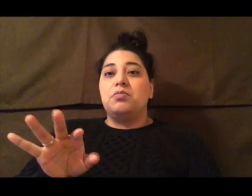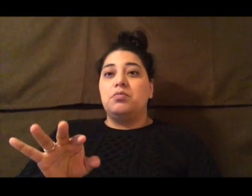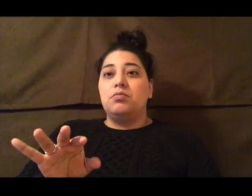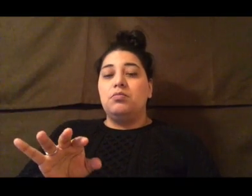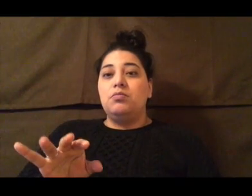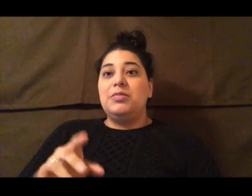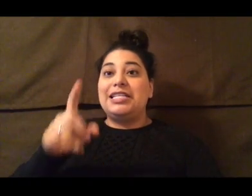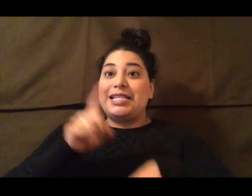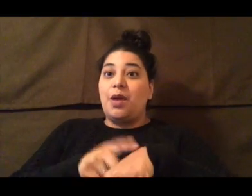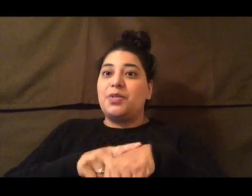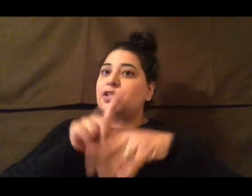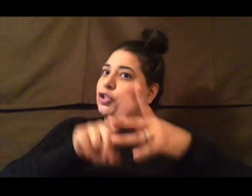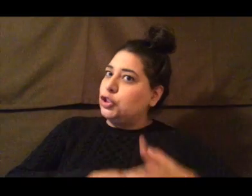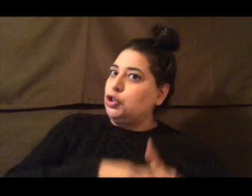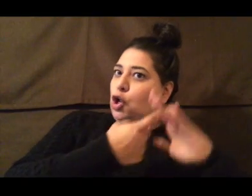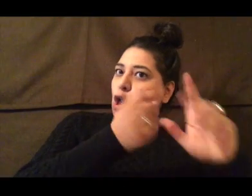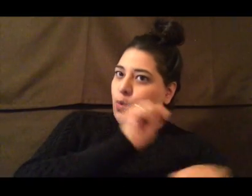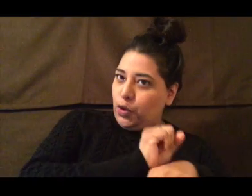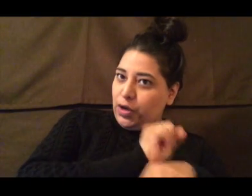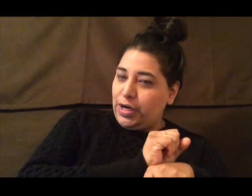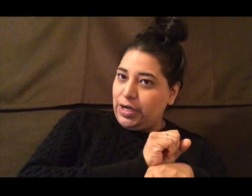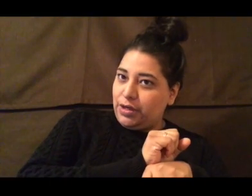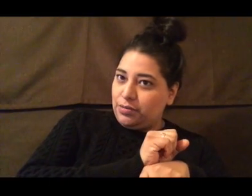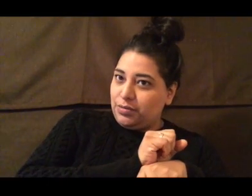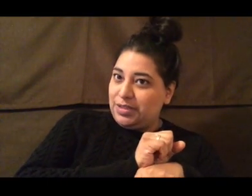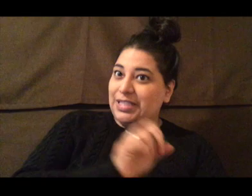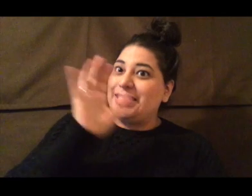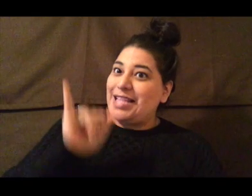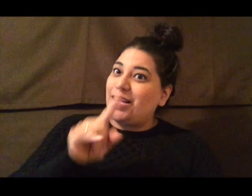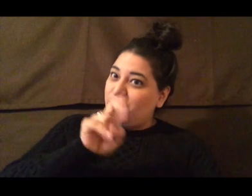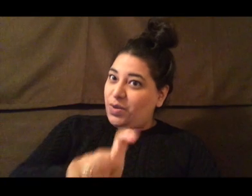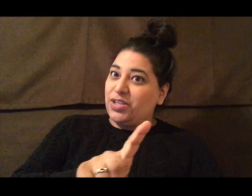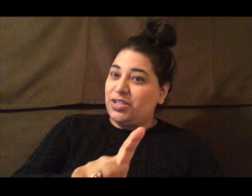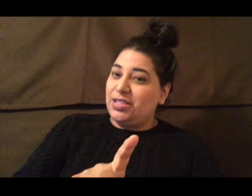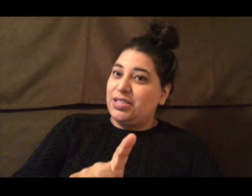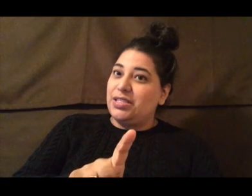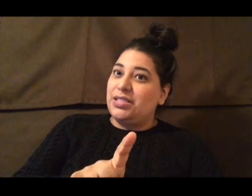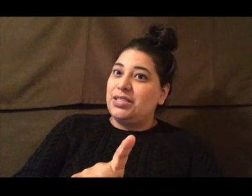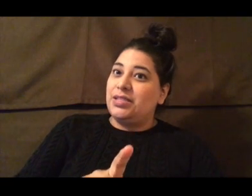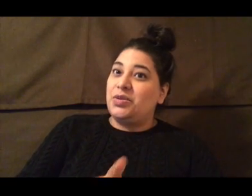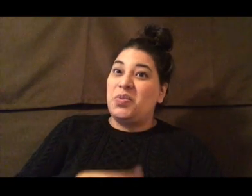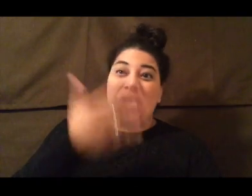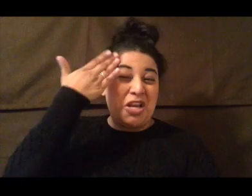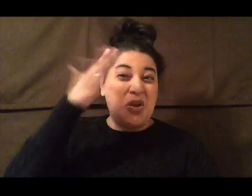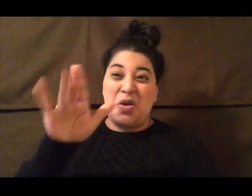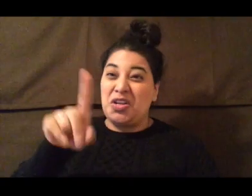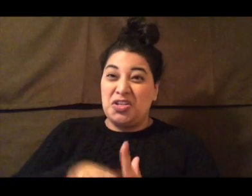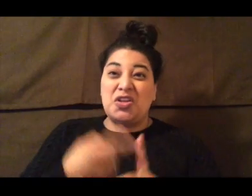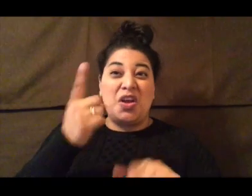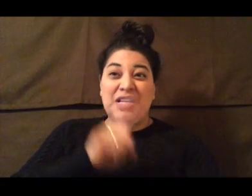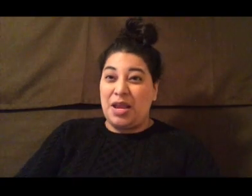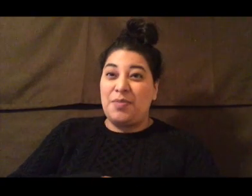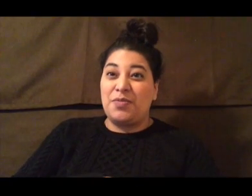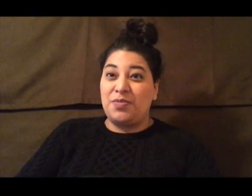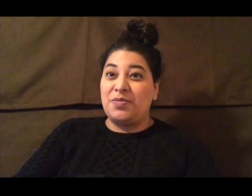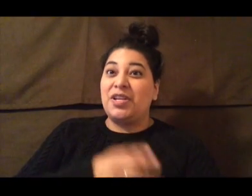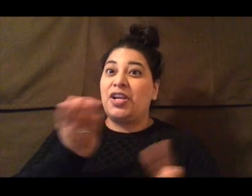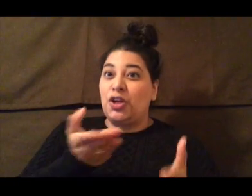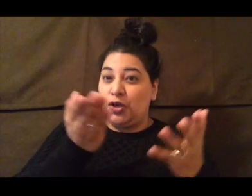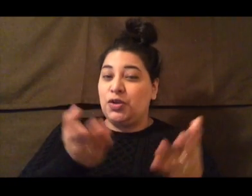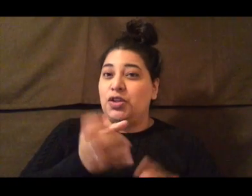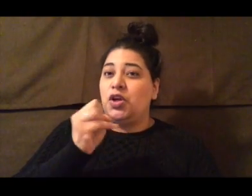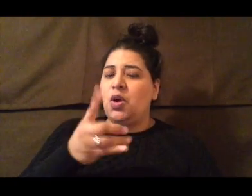for. The question says, what time did he start working? So obviously our start time is what is unknown in